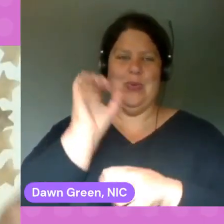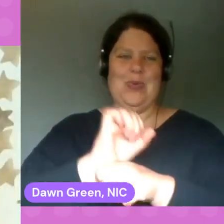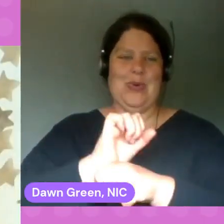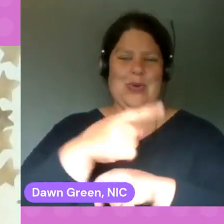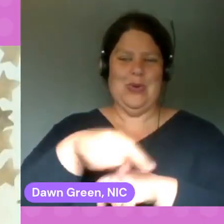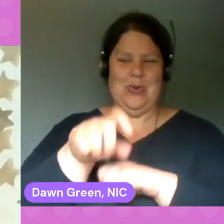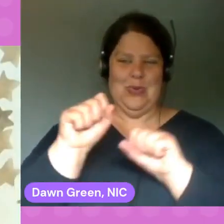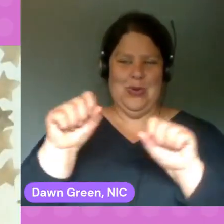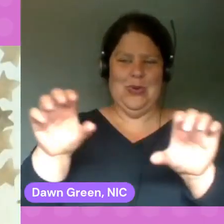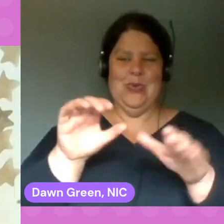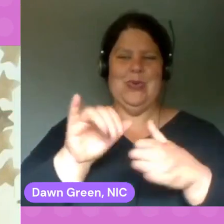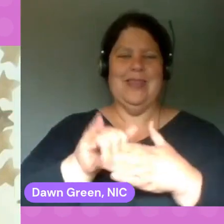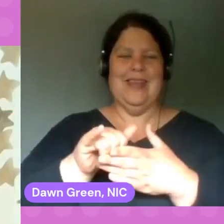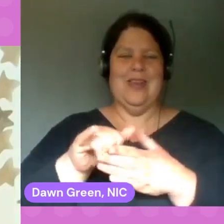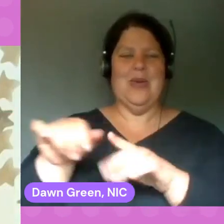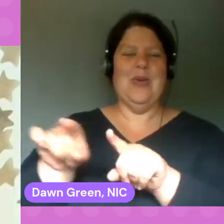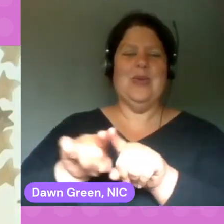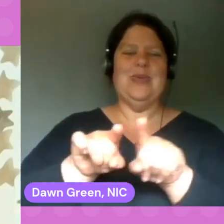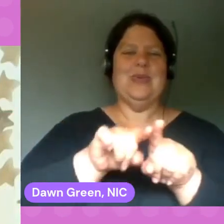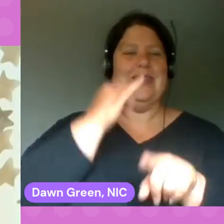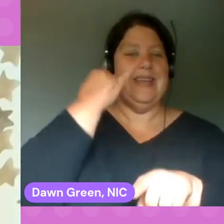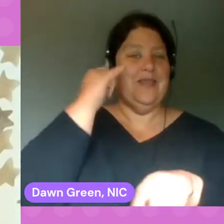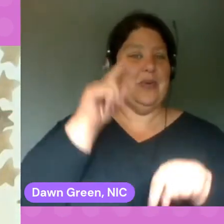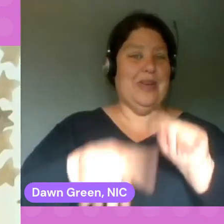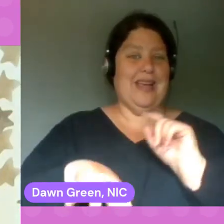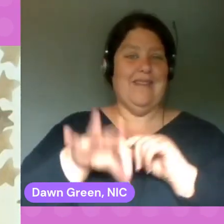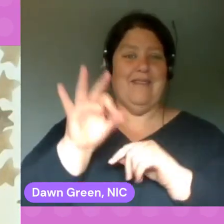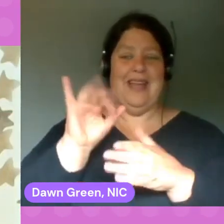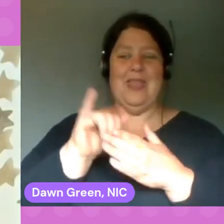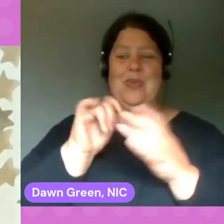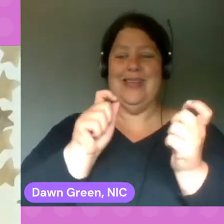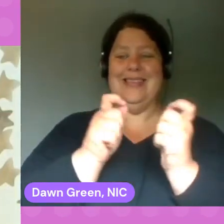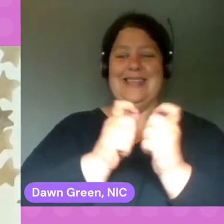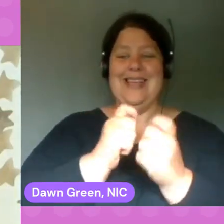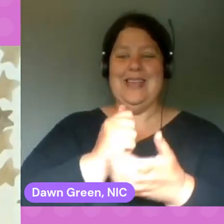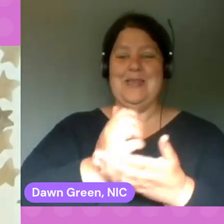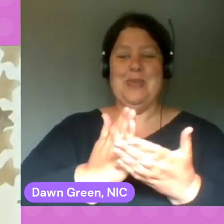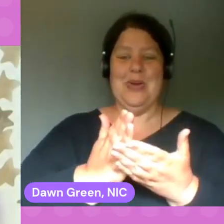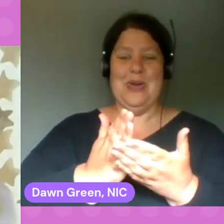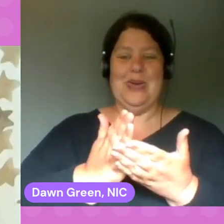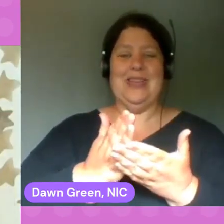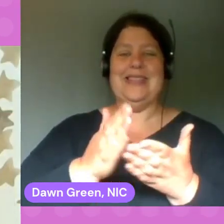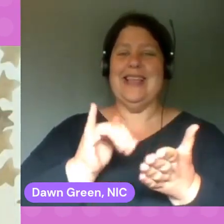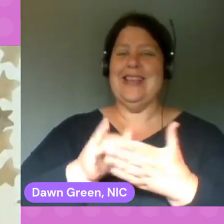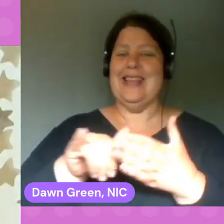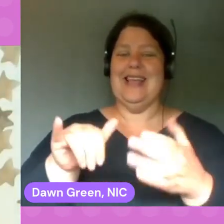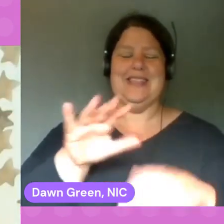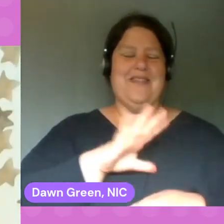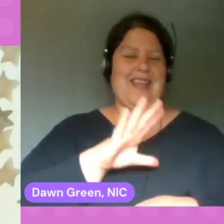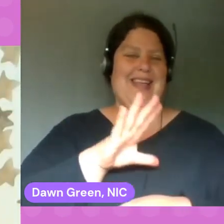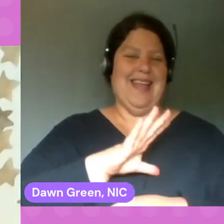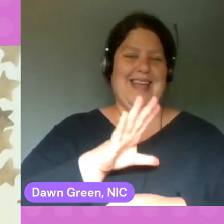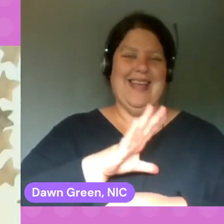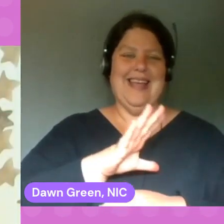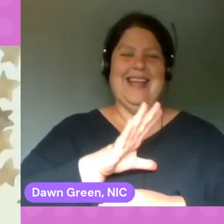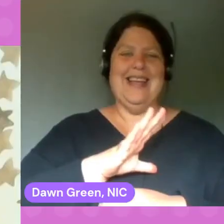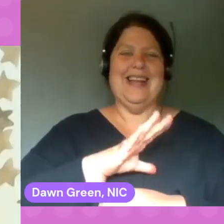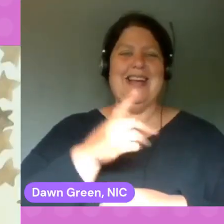that. As well as if you can't find these exact parts, that's totally okay.